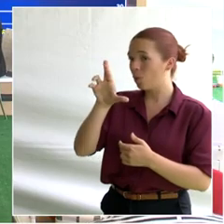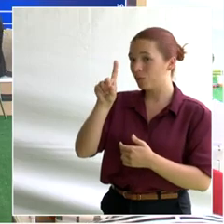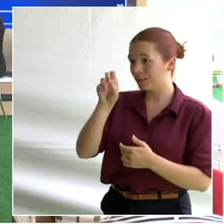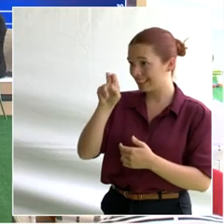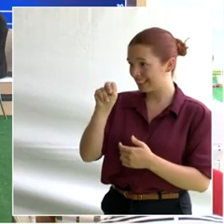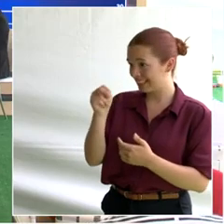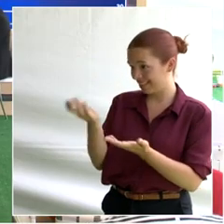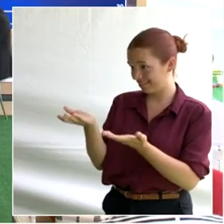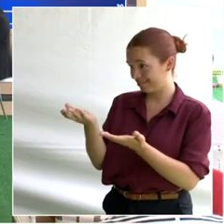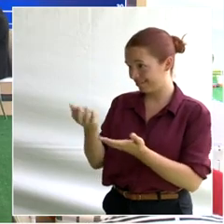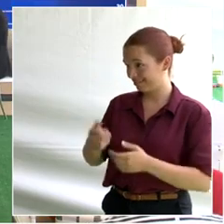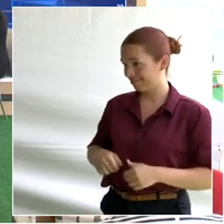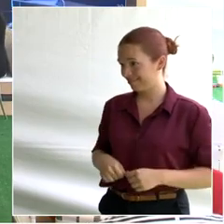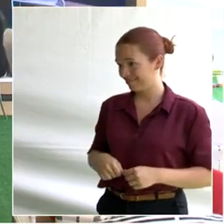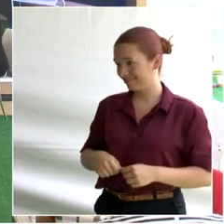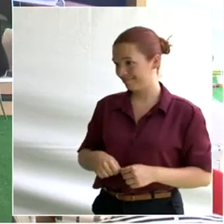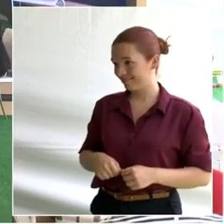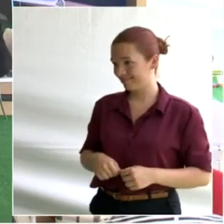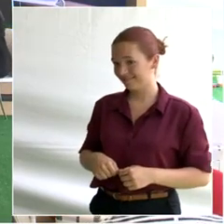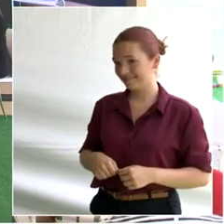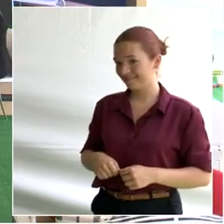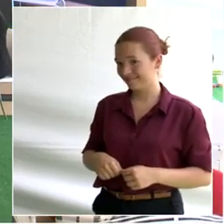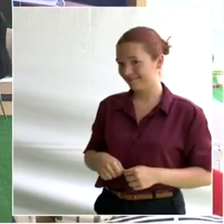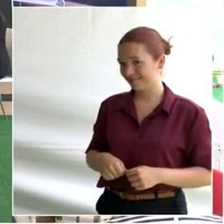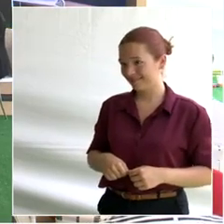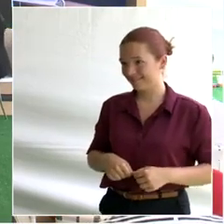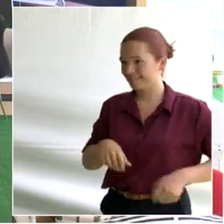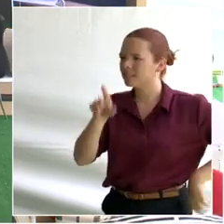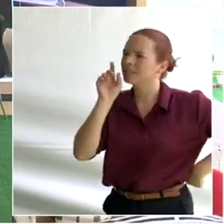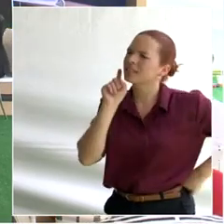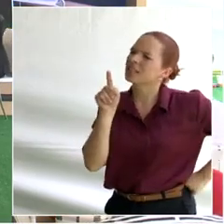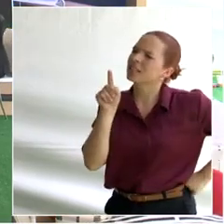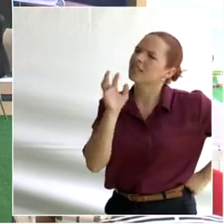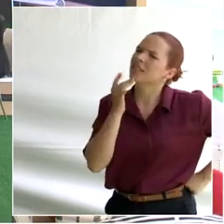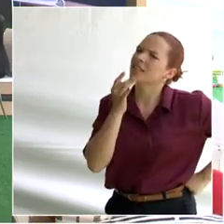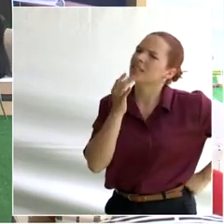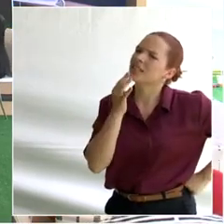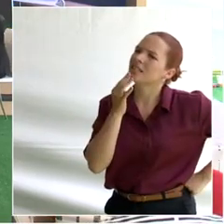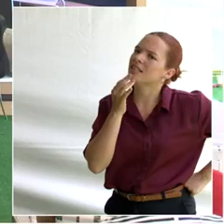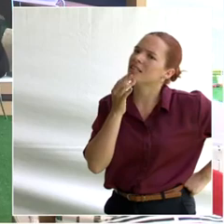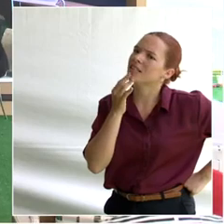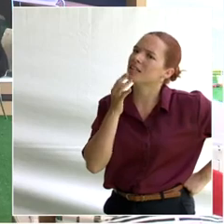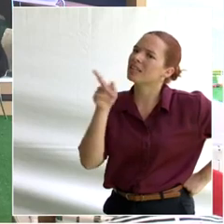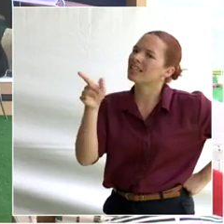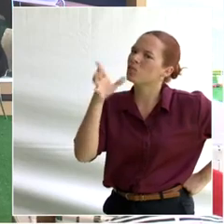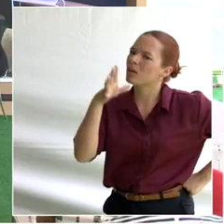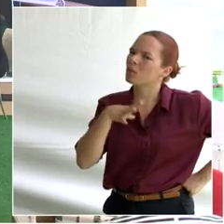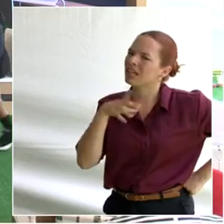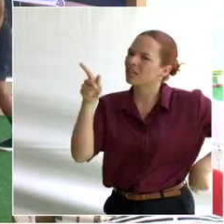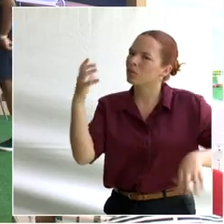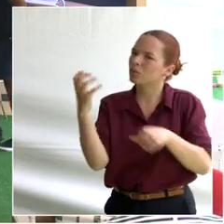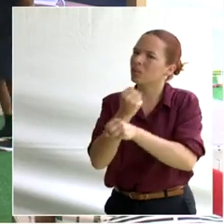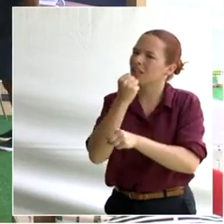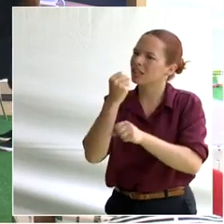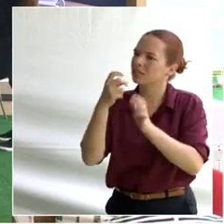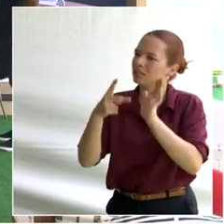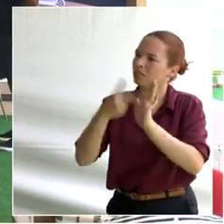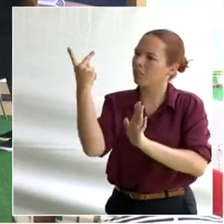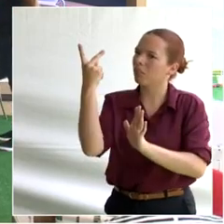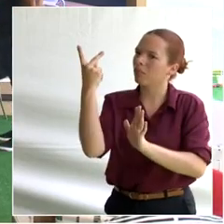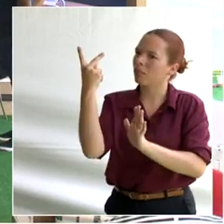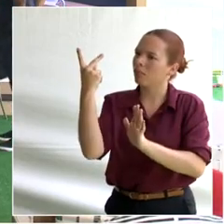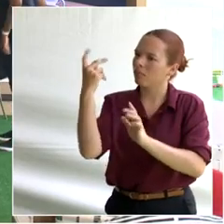Coco, I think she won the doubles title here in 2019, her first WTA. Was that her first WTA? It was. Look at that, Mark, you're a star maker.